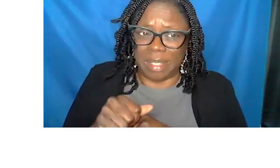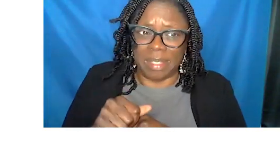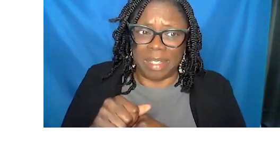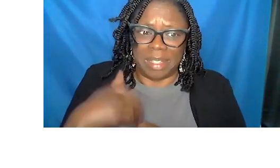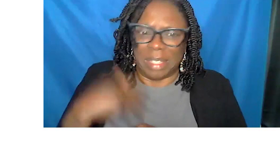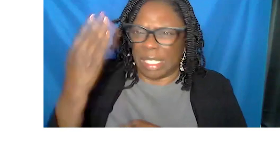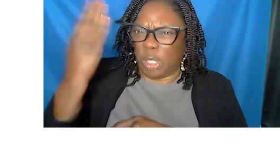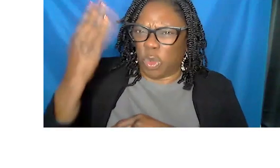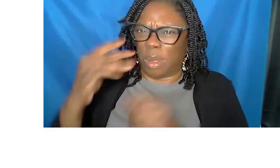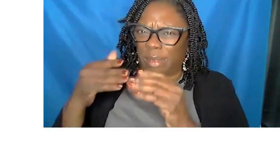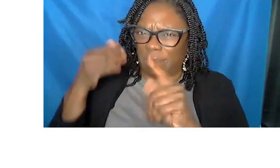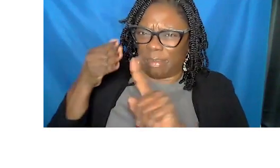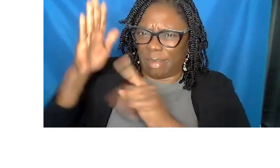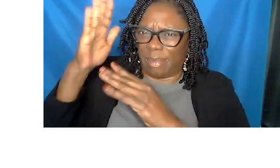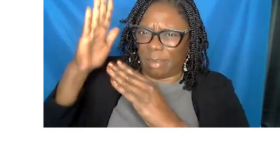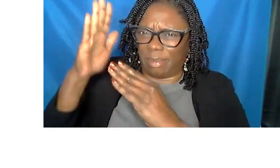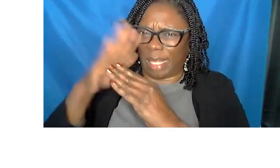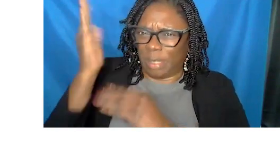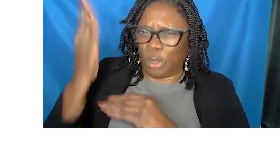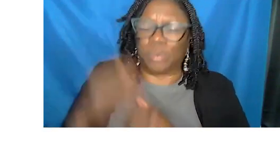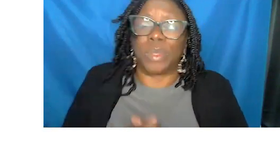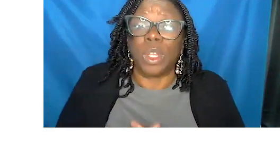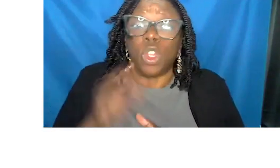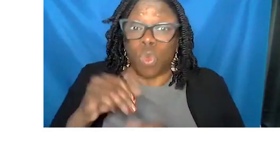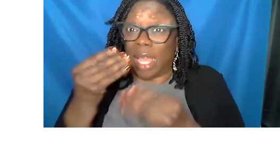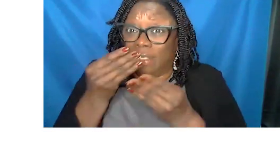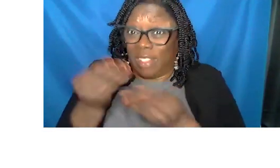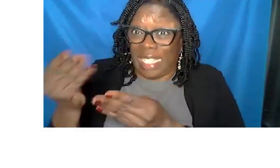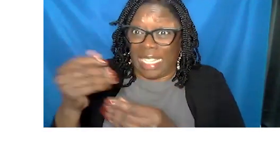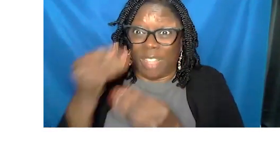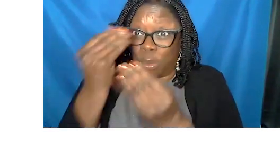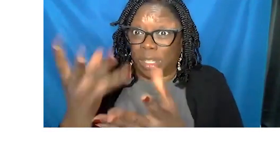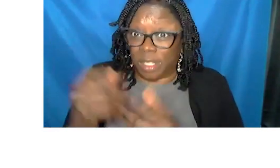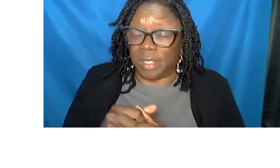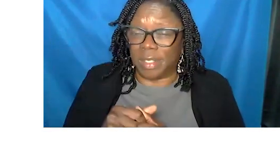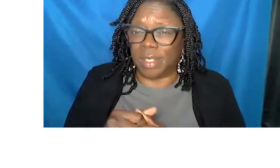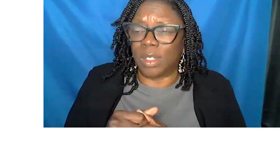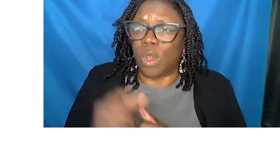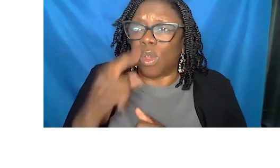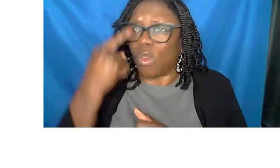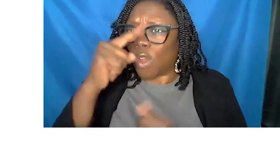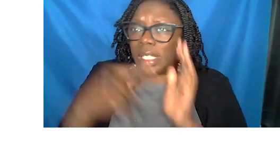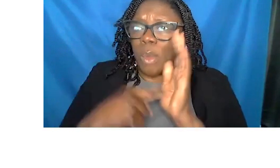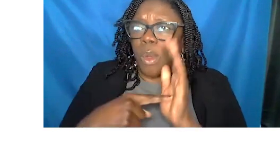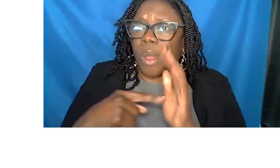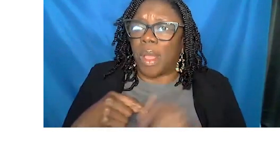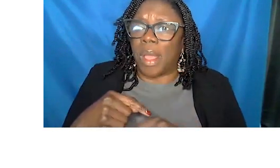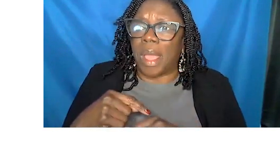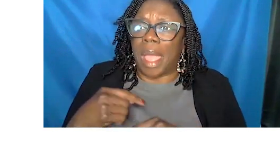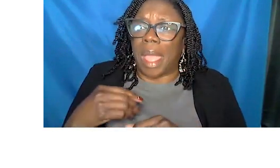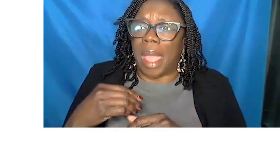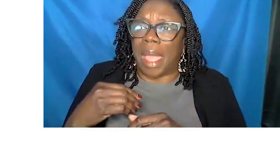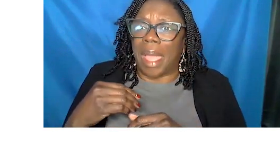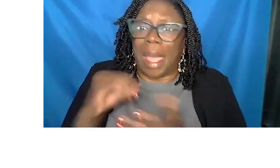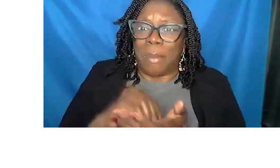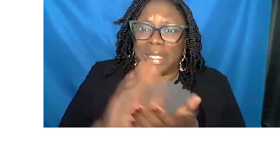it whatever information that you want to feed it. So for example, I actually played around, I put a little bit of a